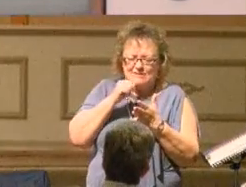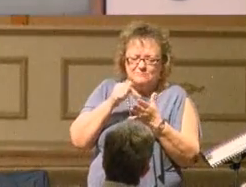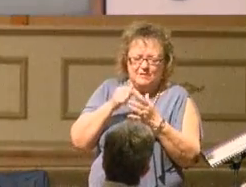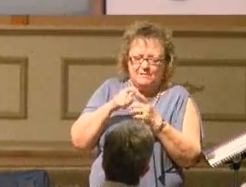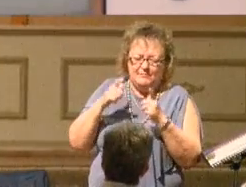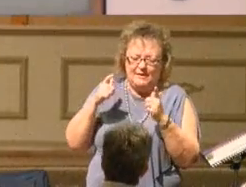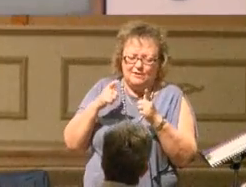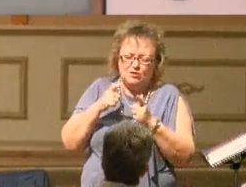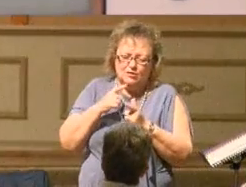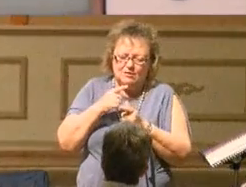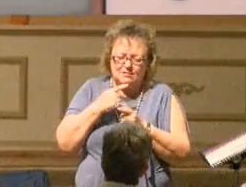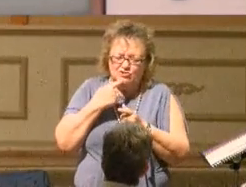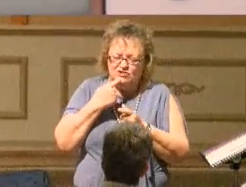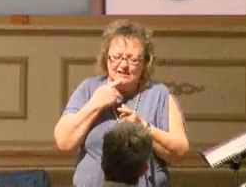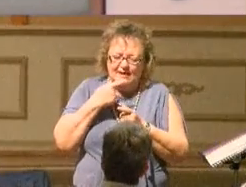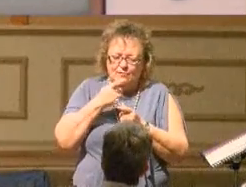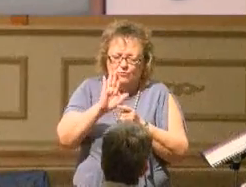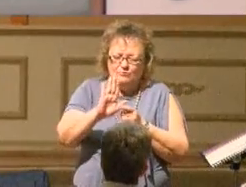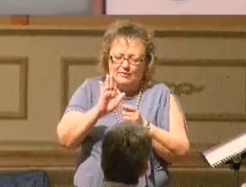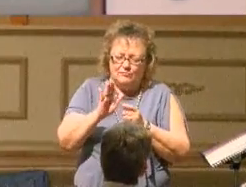loud. You can whisper it right where you're at.